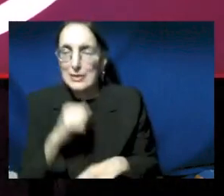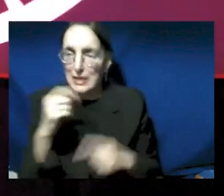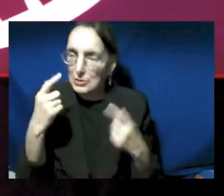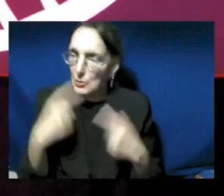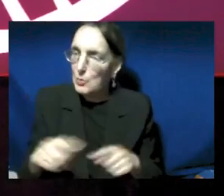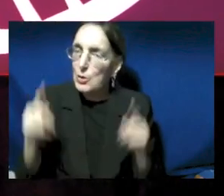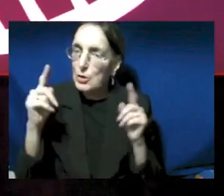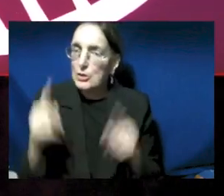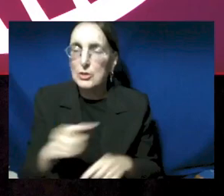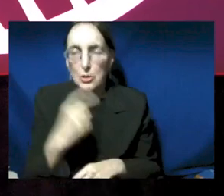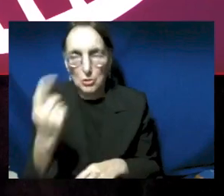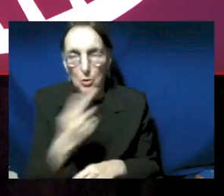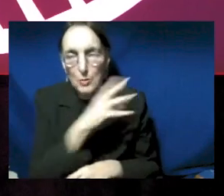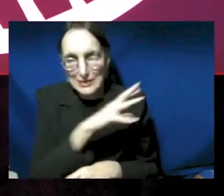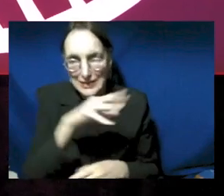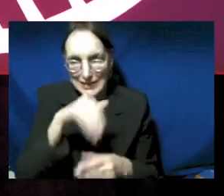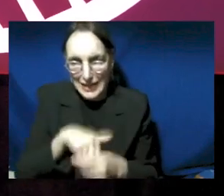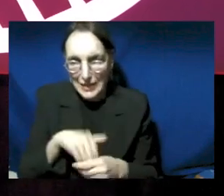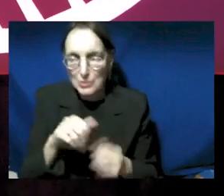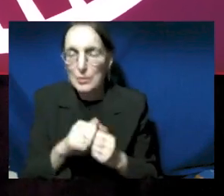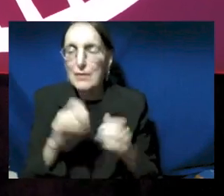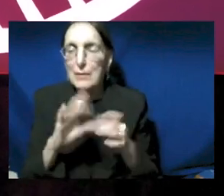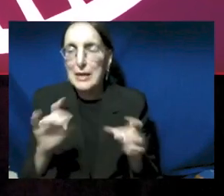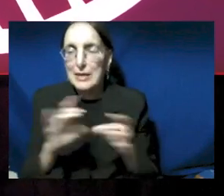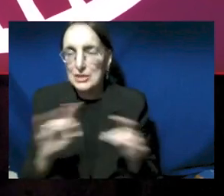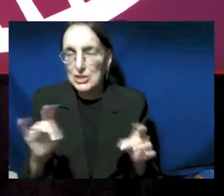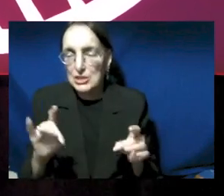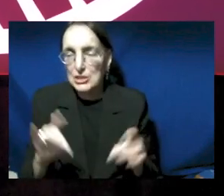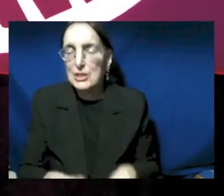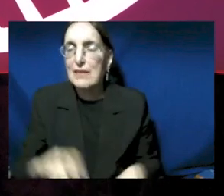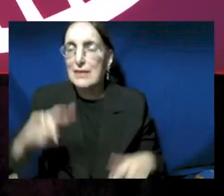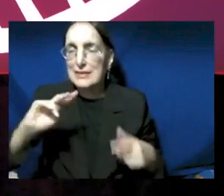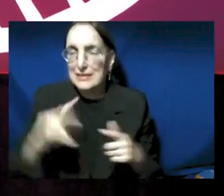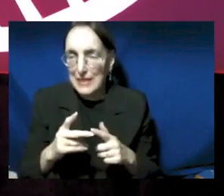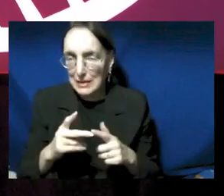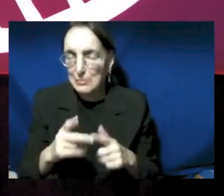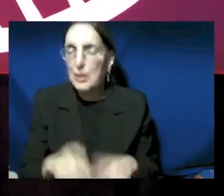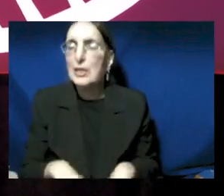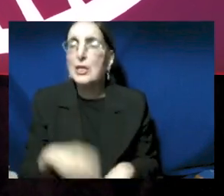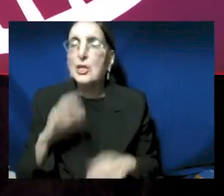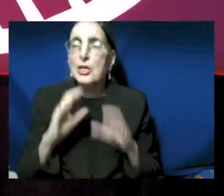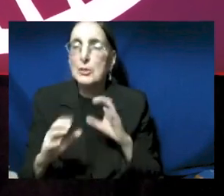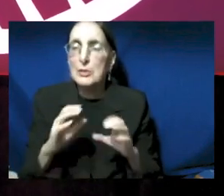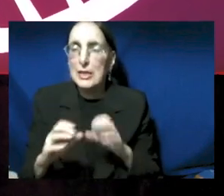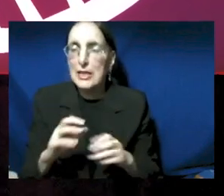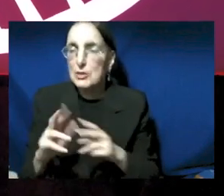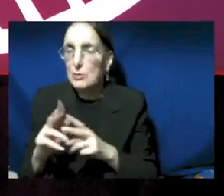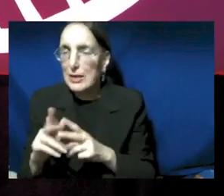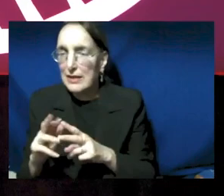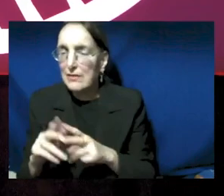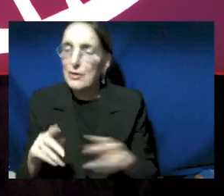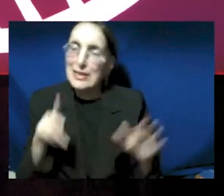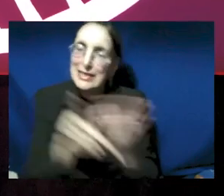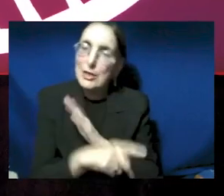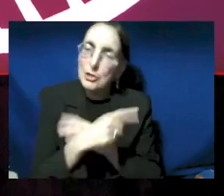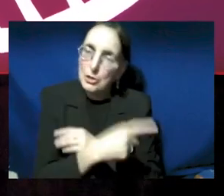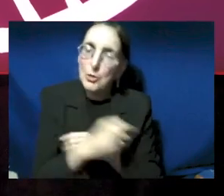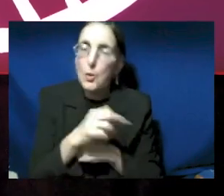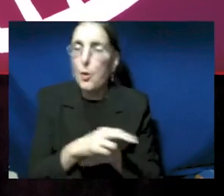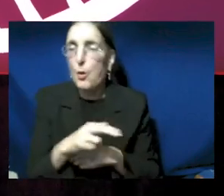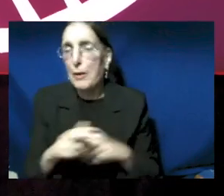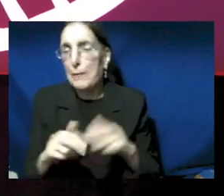about earlier, I mentioned earlier, communications will kill you or build you. And I'm not saying that in a